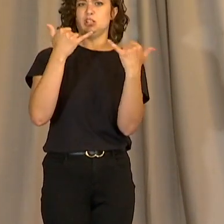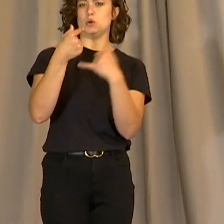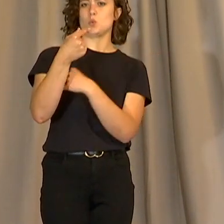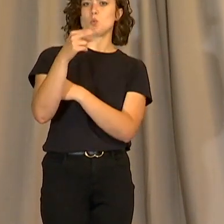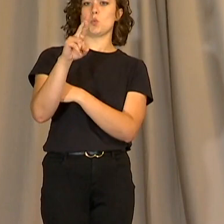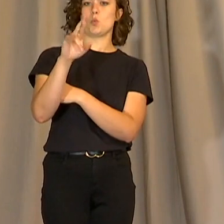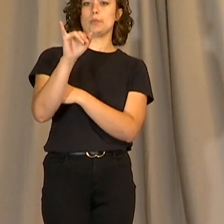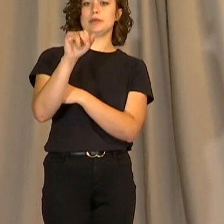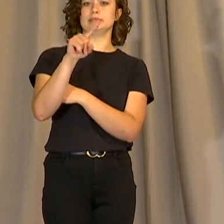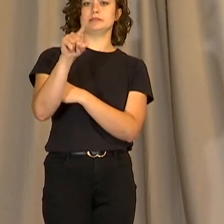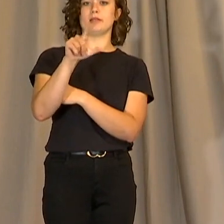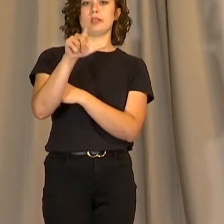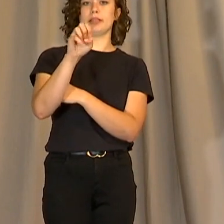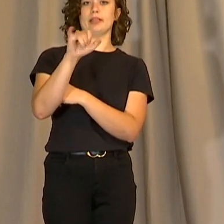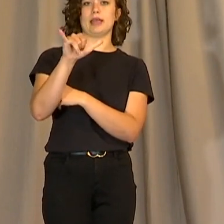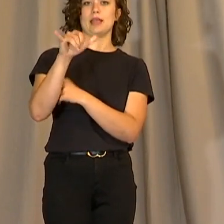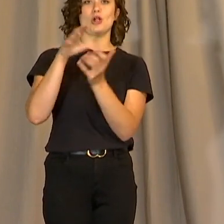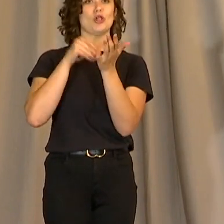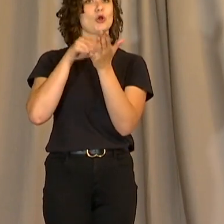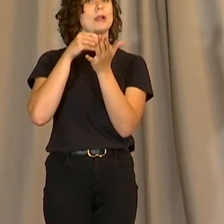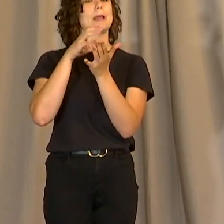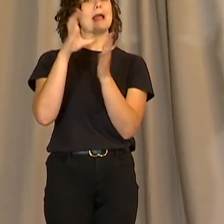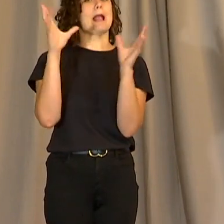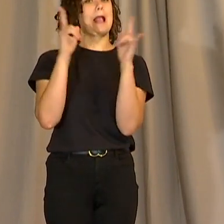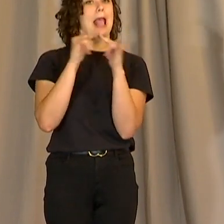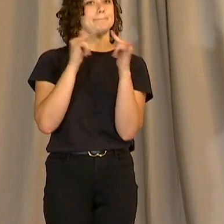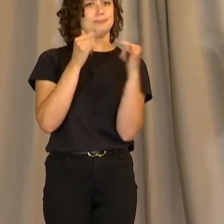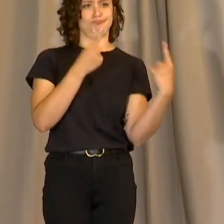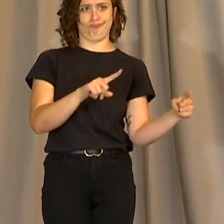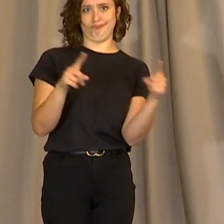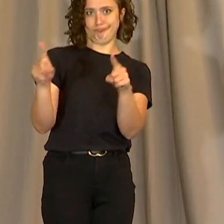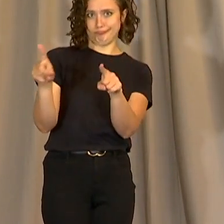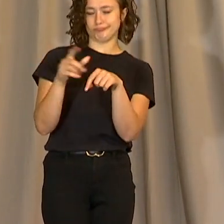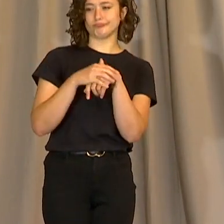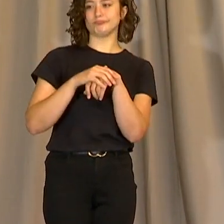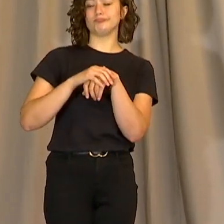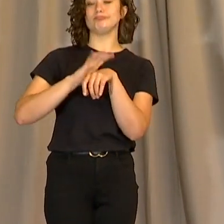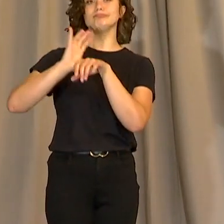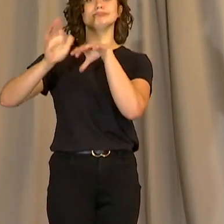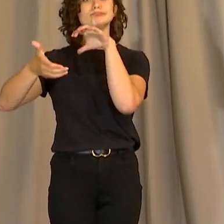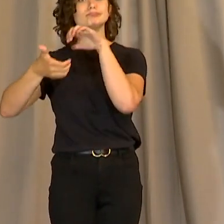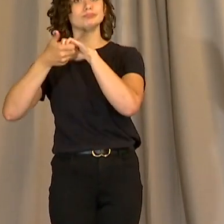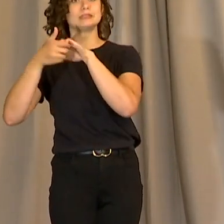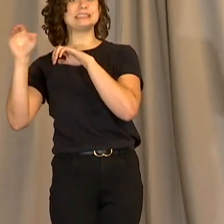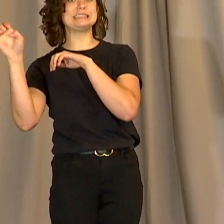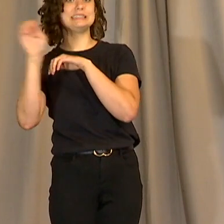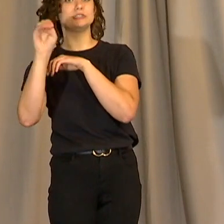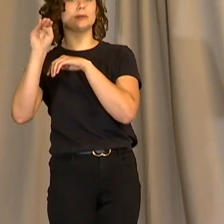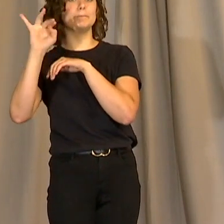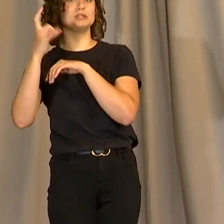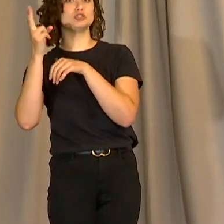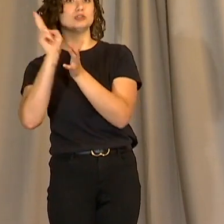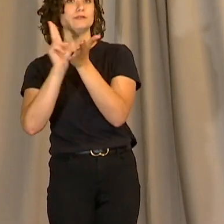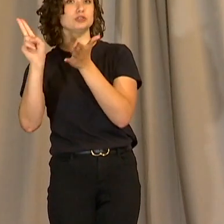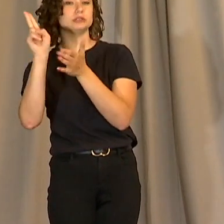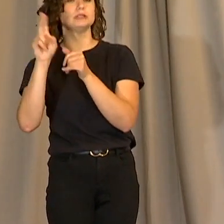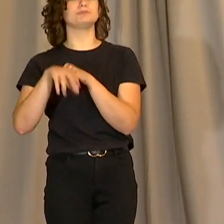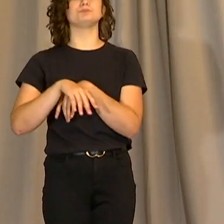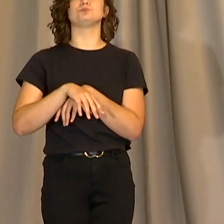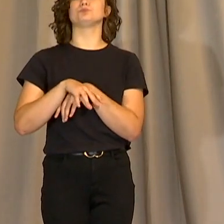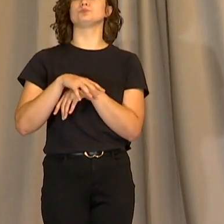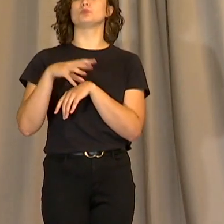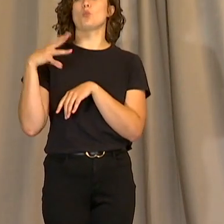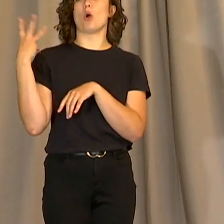going on, and we've partnered with our neighbors, Eastern Michigan University, Washtenaw Community College,